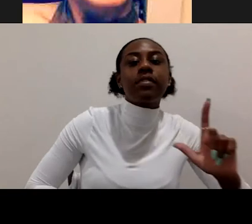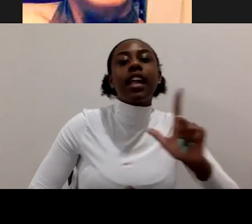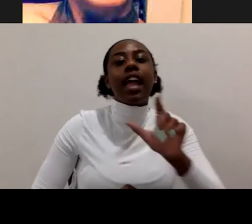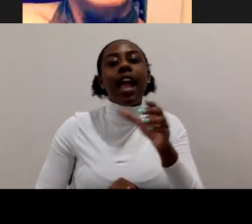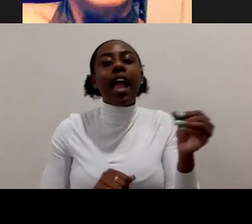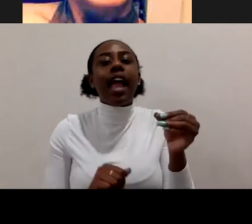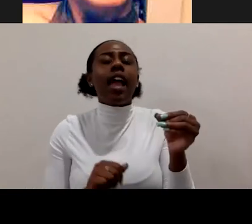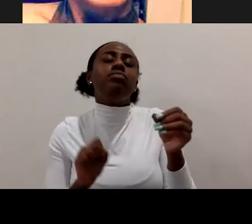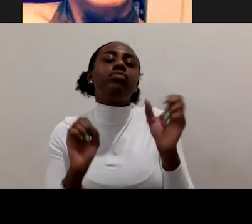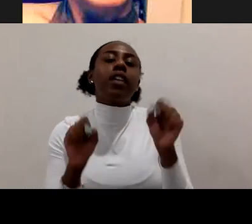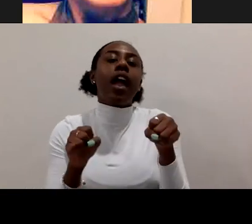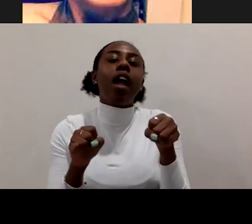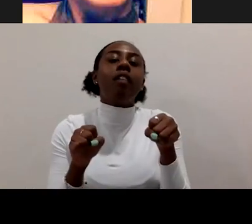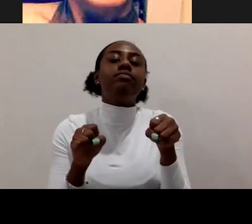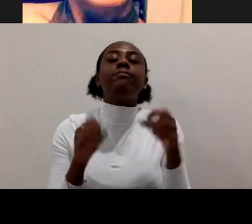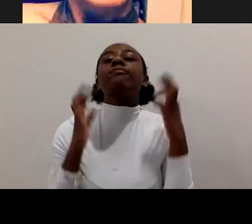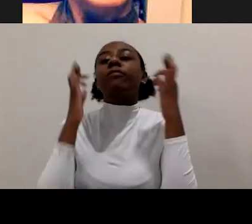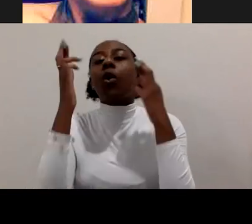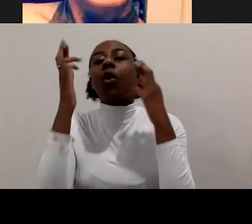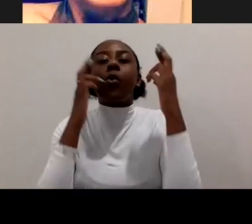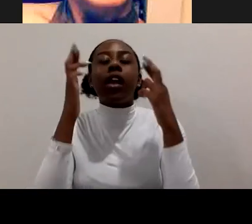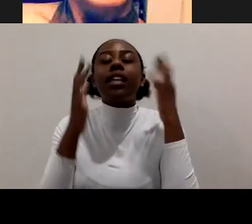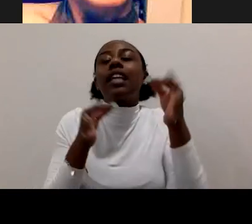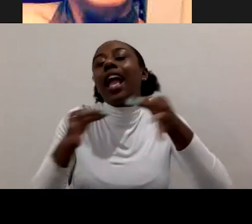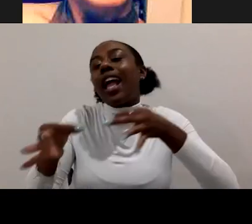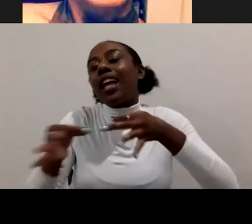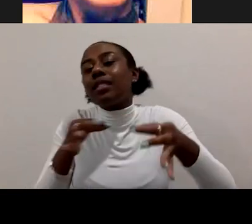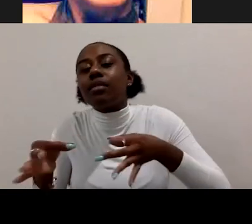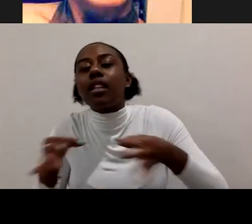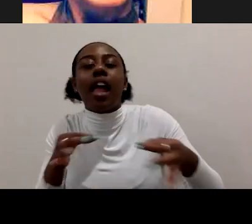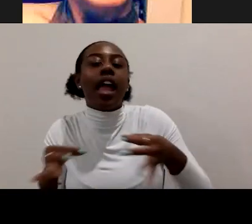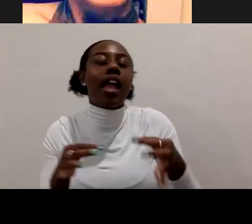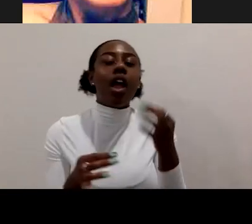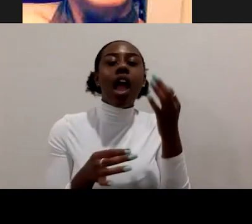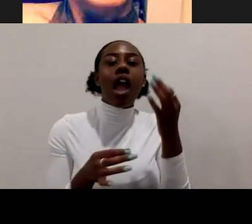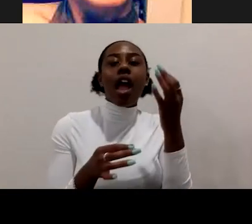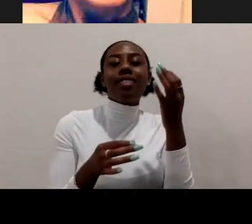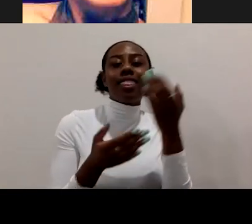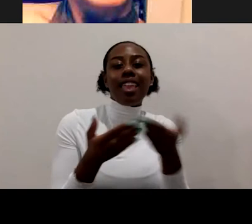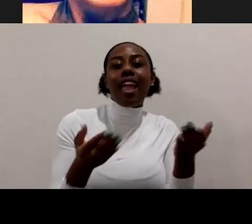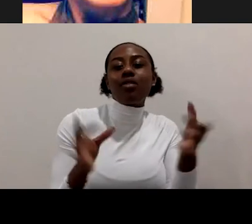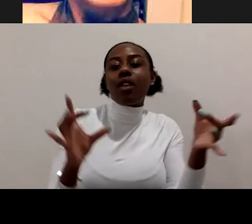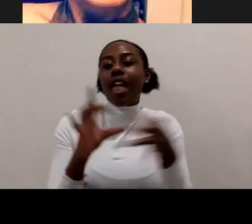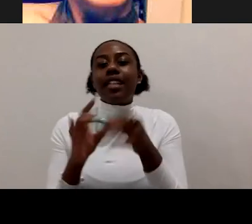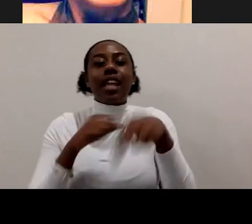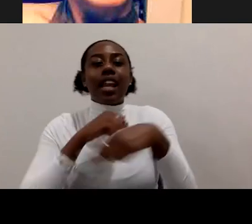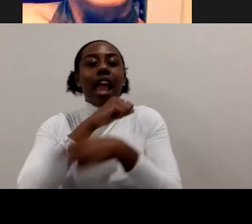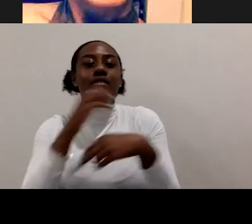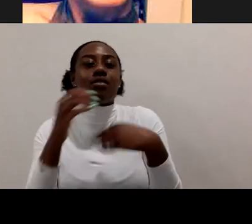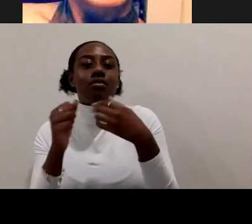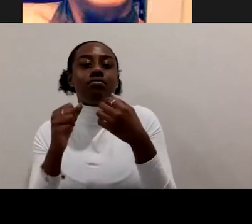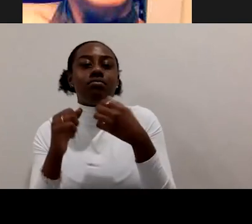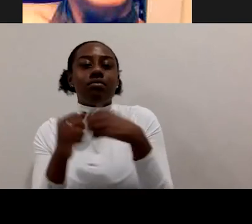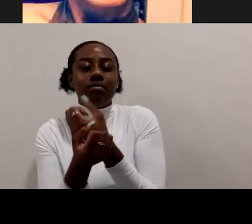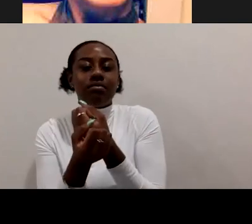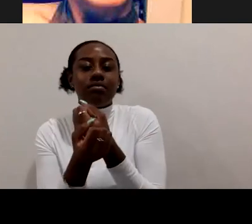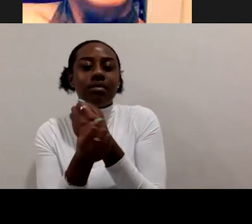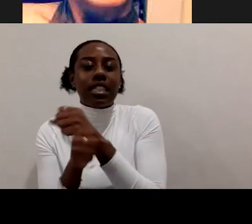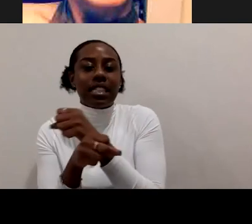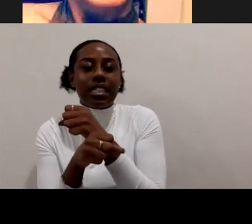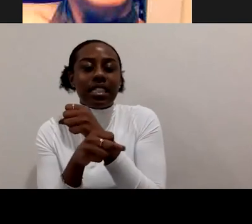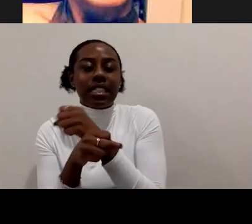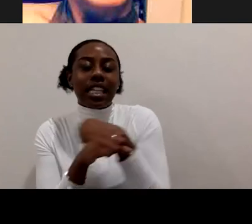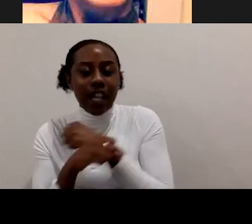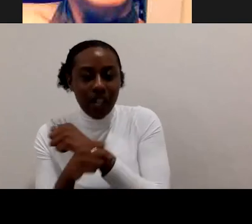security, how that always happens in relationship to war. And this question about